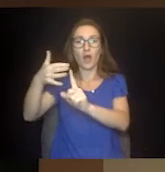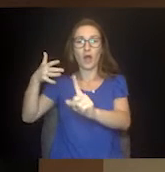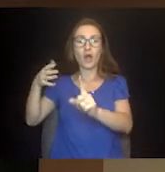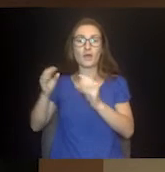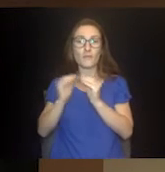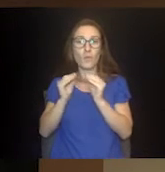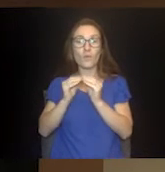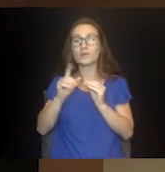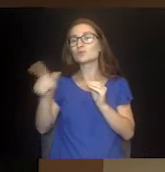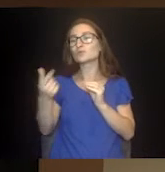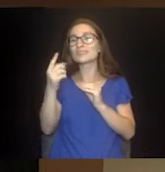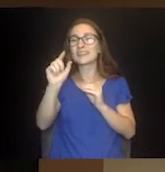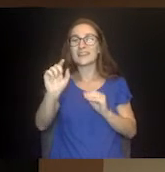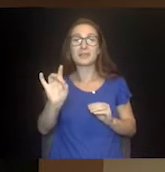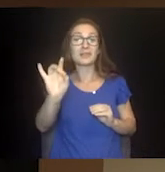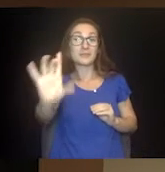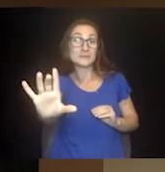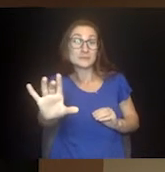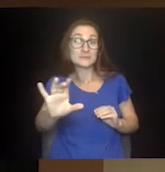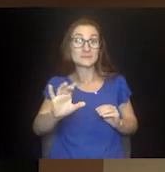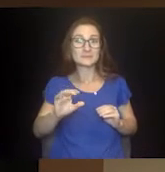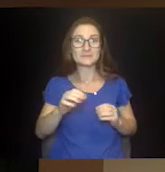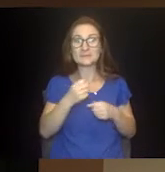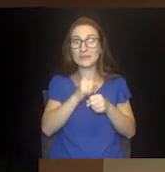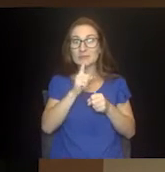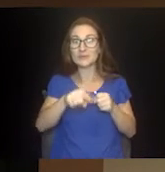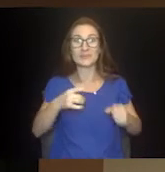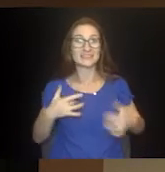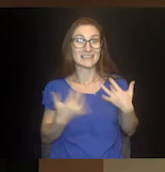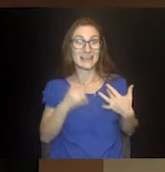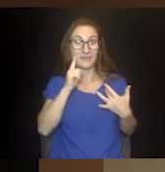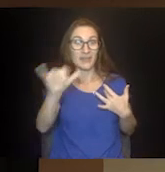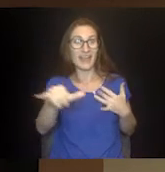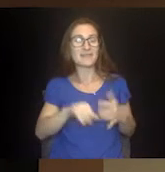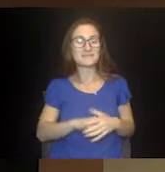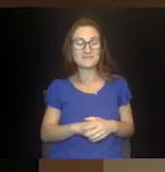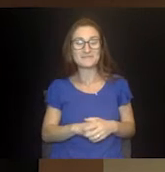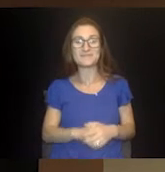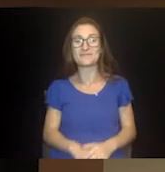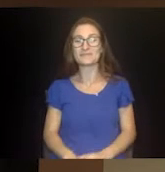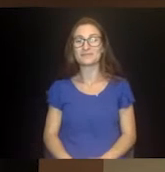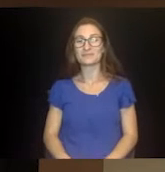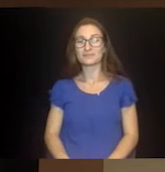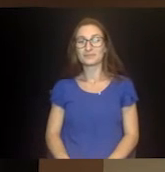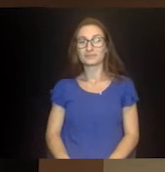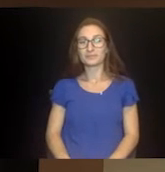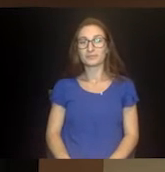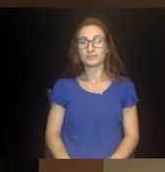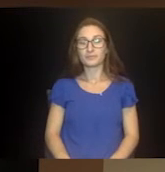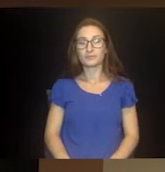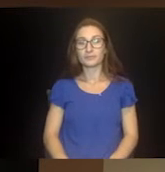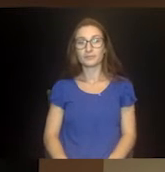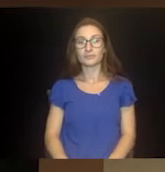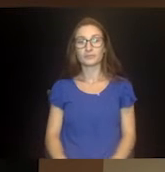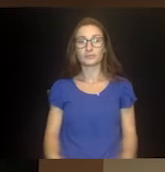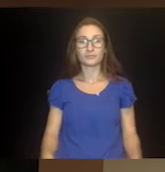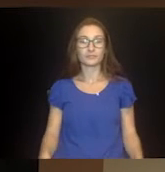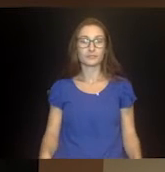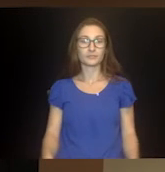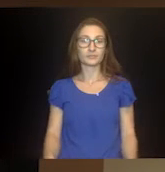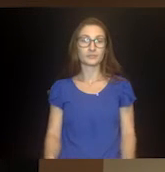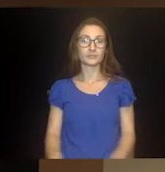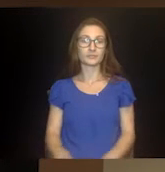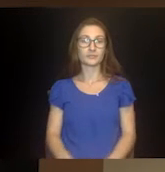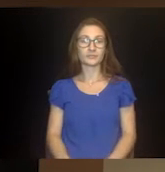members will discuss more in depth later. So that's just a little teaser of one of the things we've done over the years. You want to add anything, Serena?